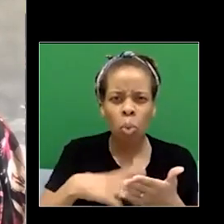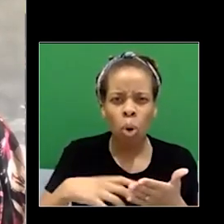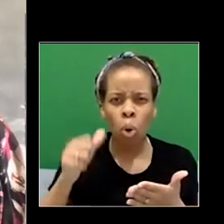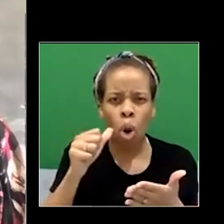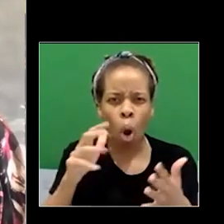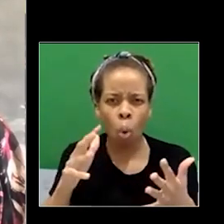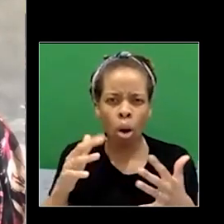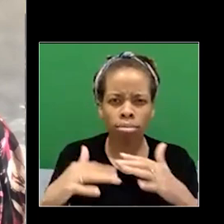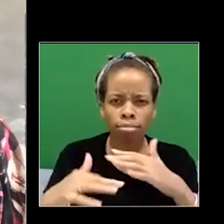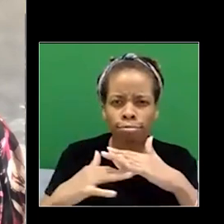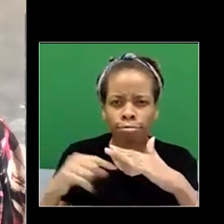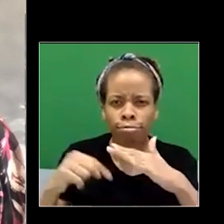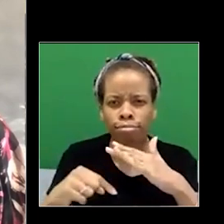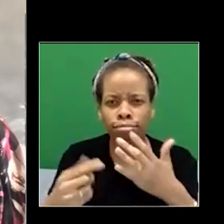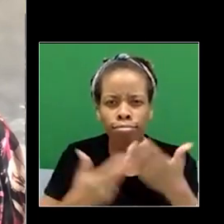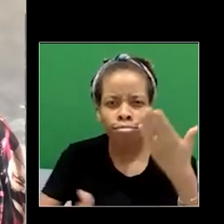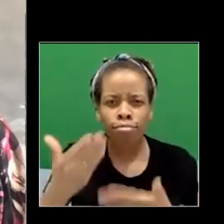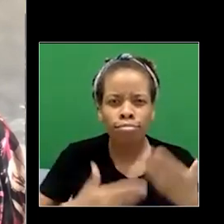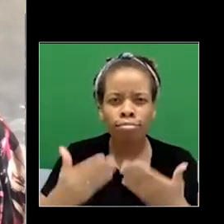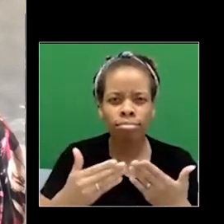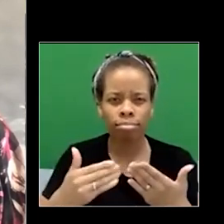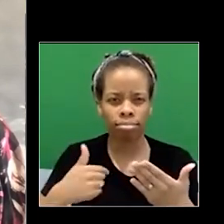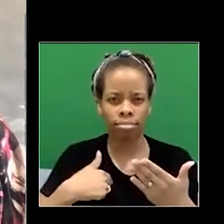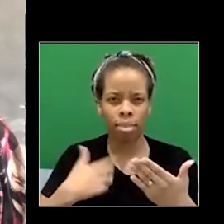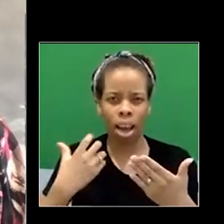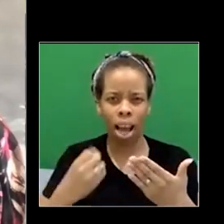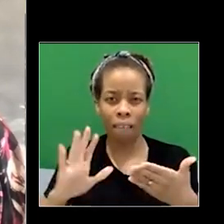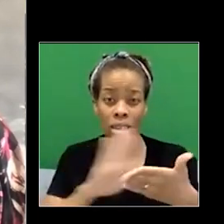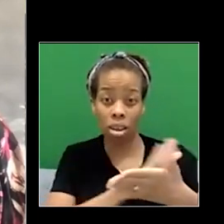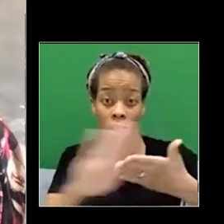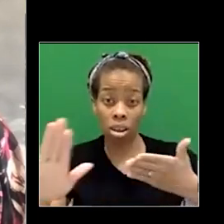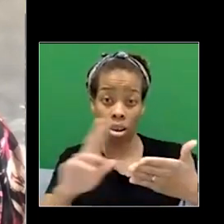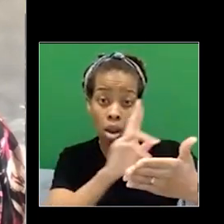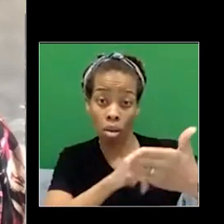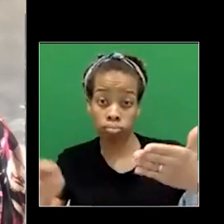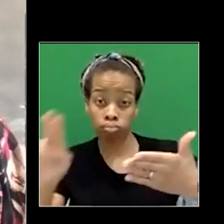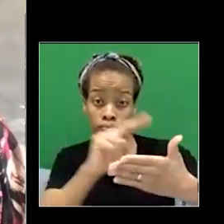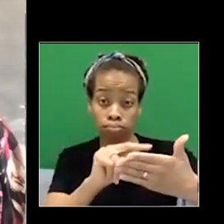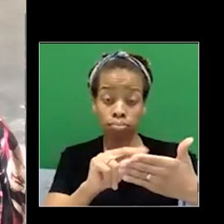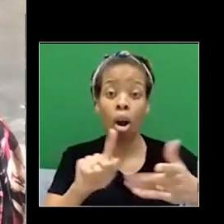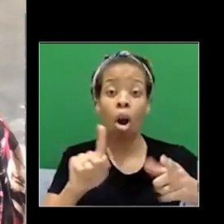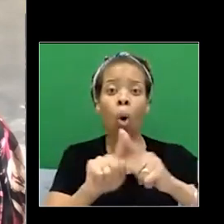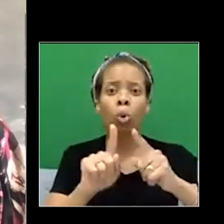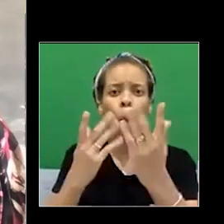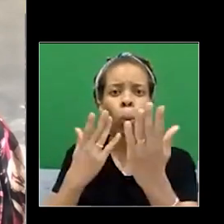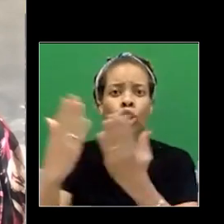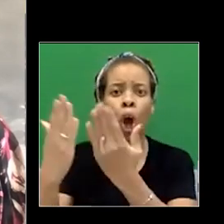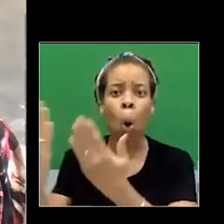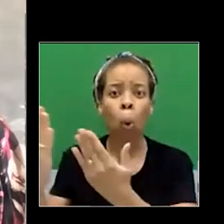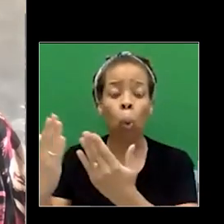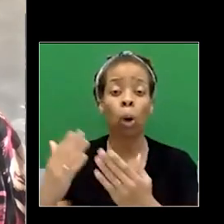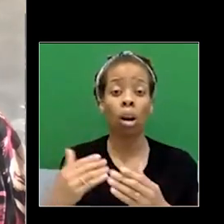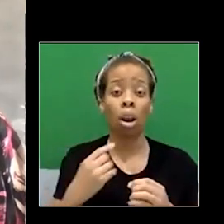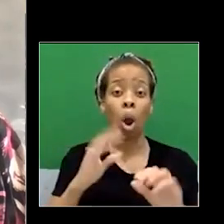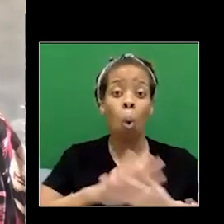something to work against in terms of the underpainting or the something tonal to work with, something washed out to work